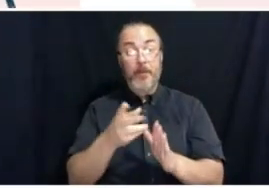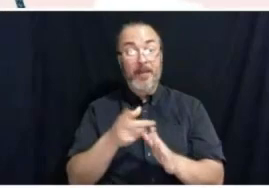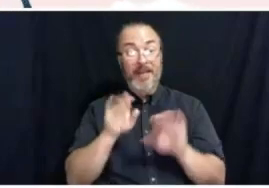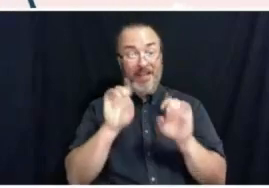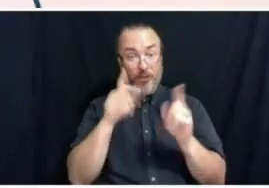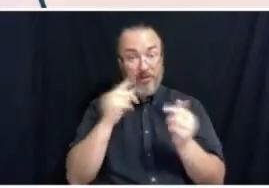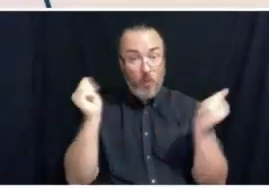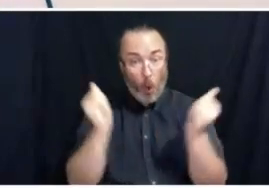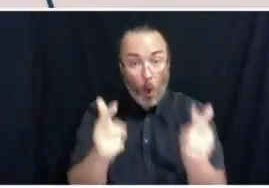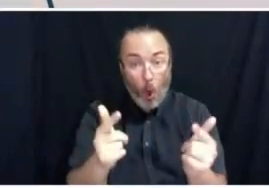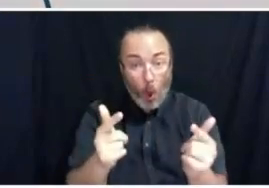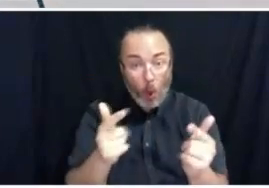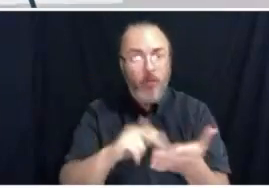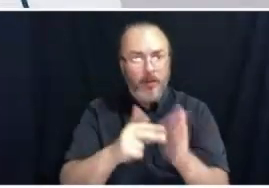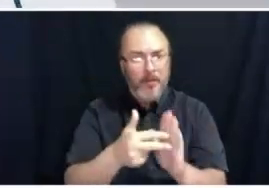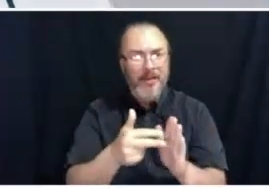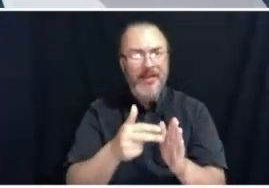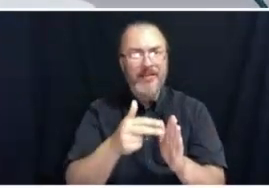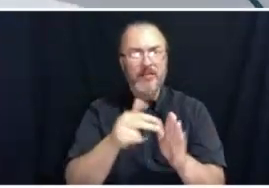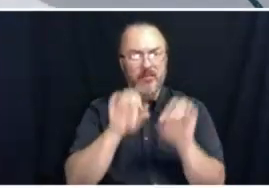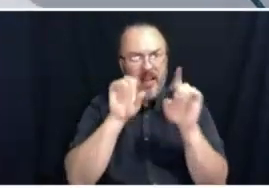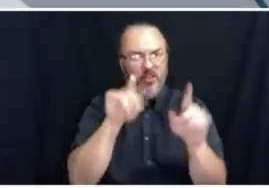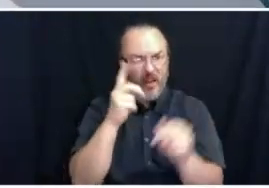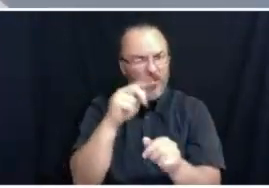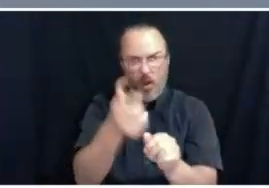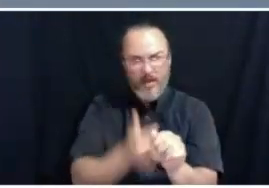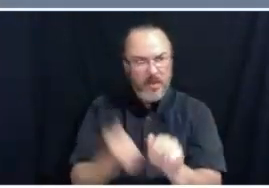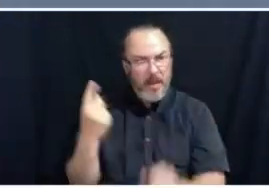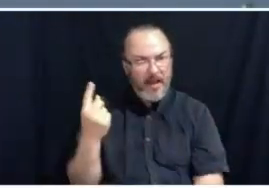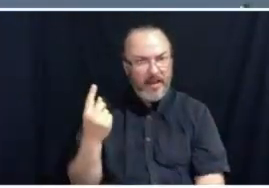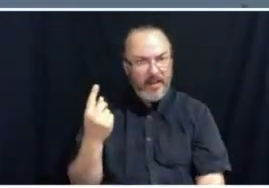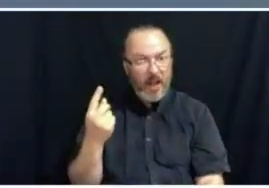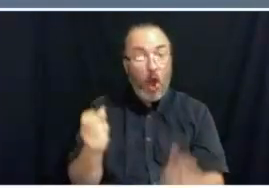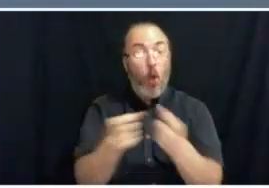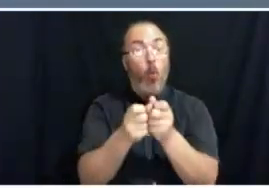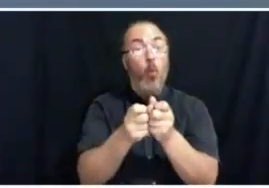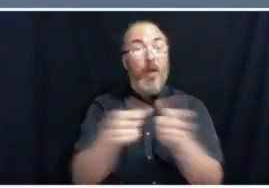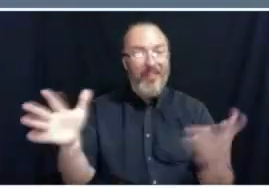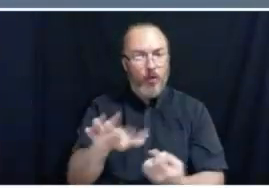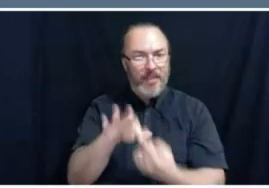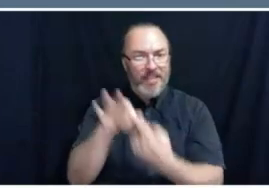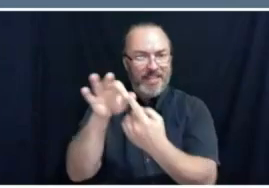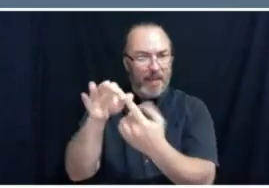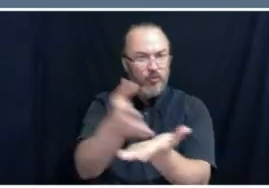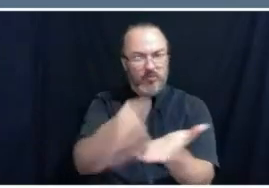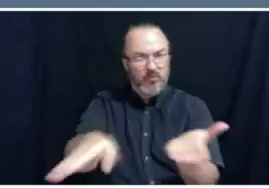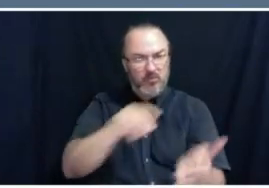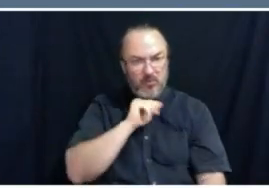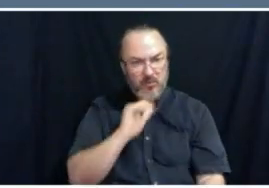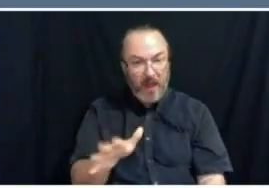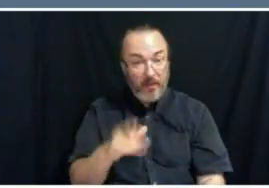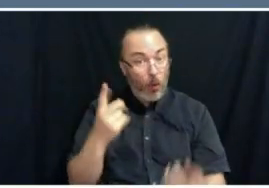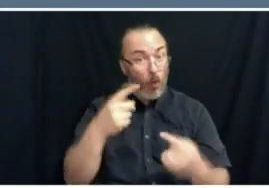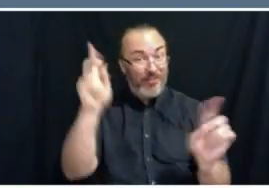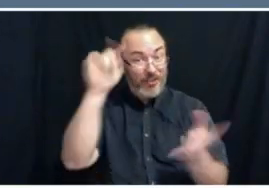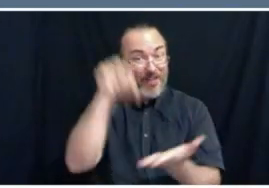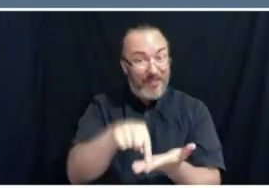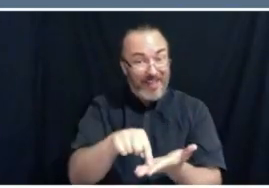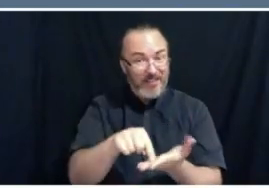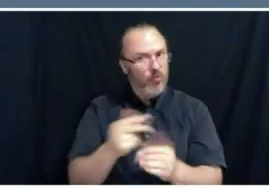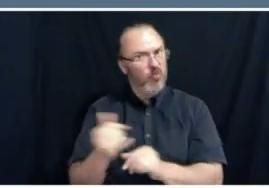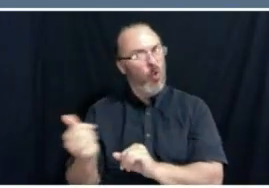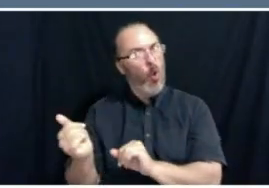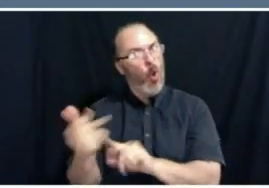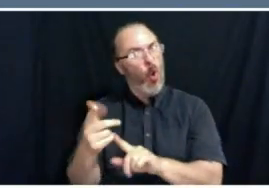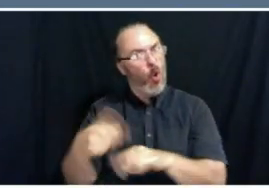all means education for everyone, without exception. Achieving this is everybody's business,